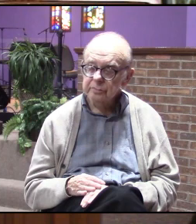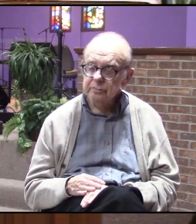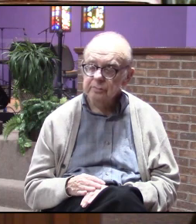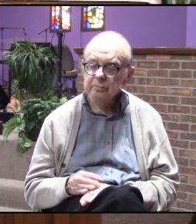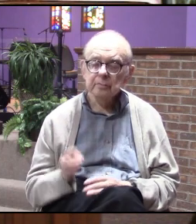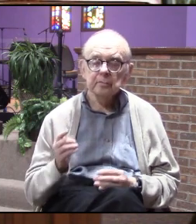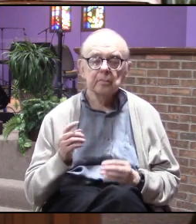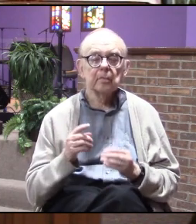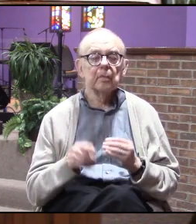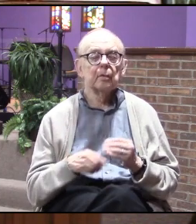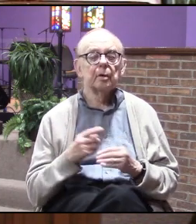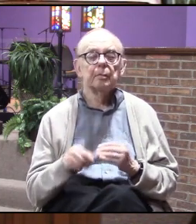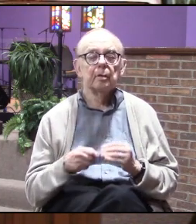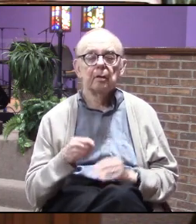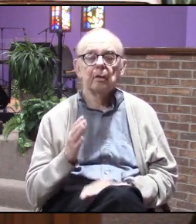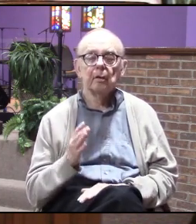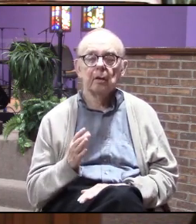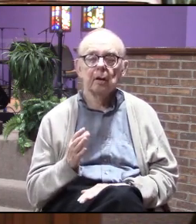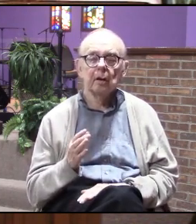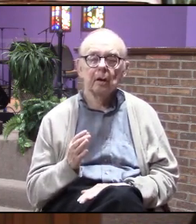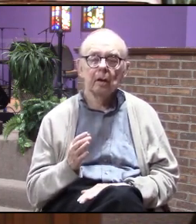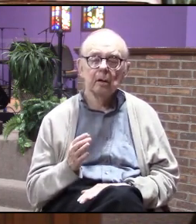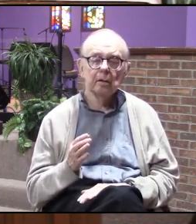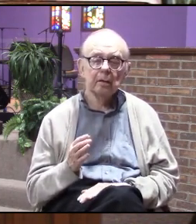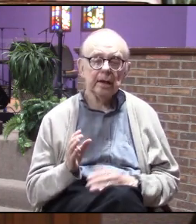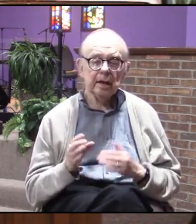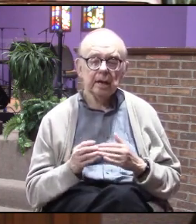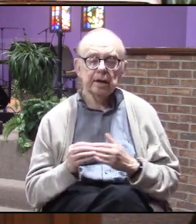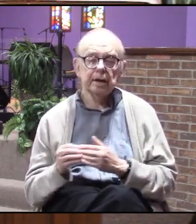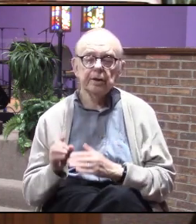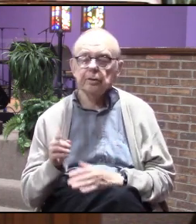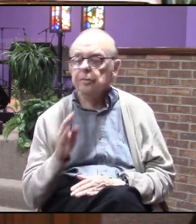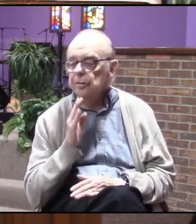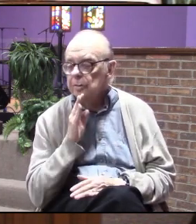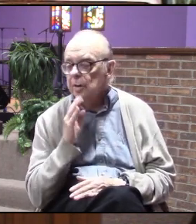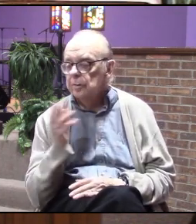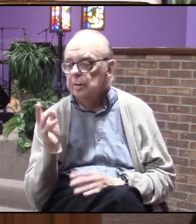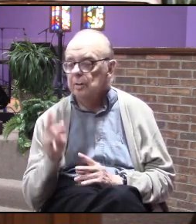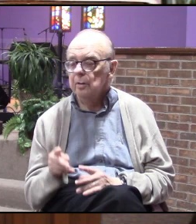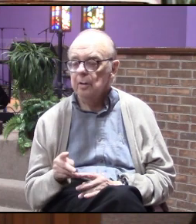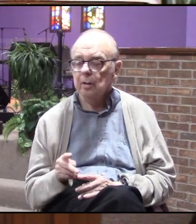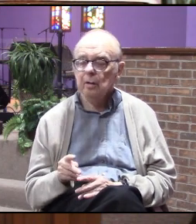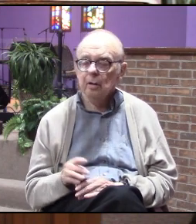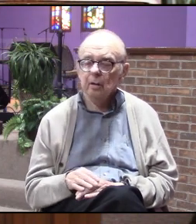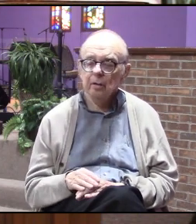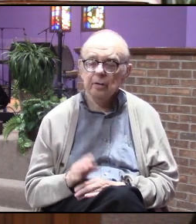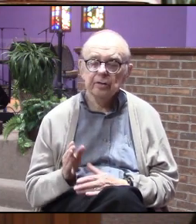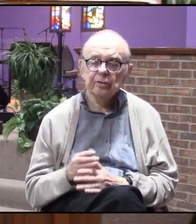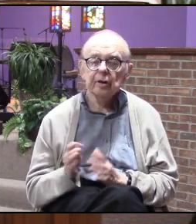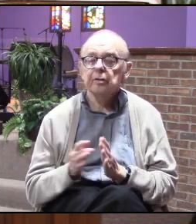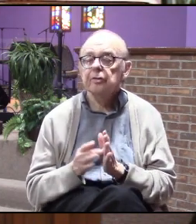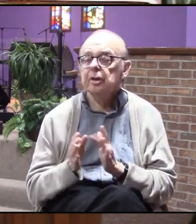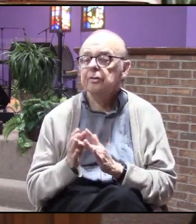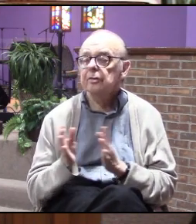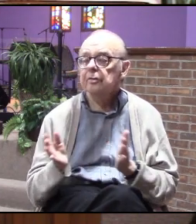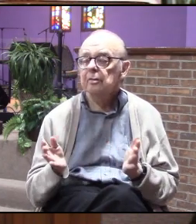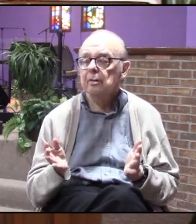What about God leading you to talk to someone, to share Jesus?